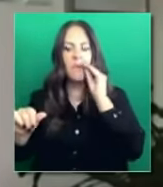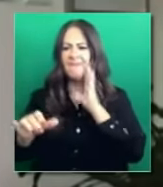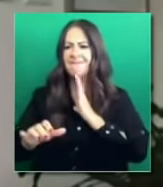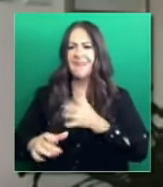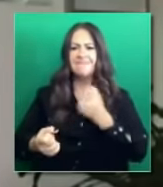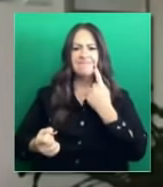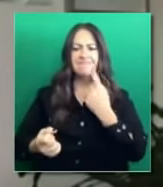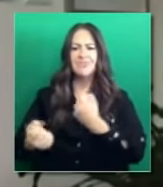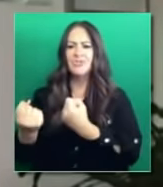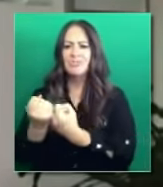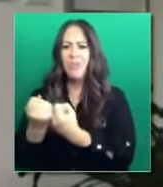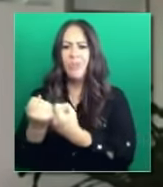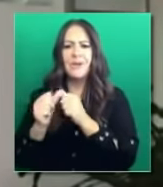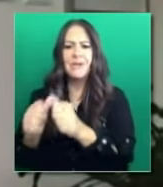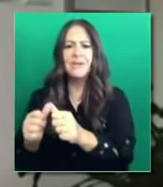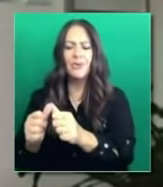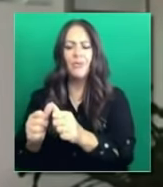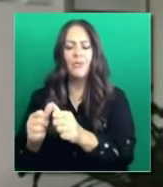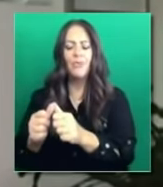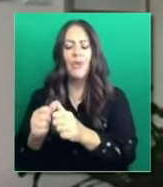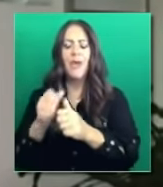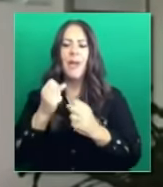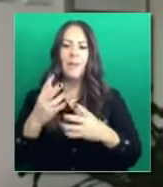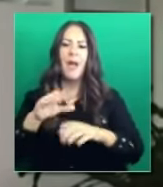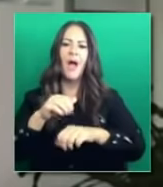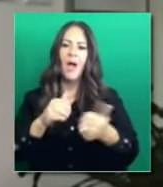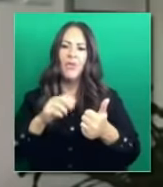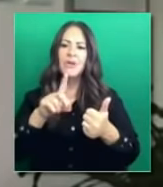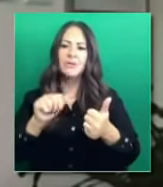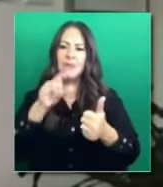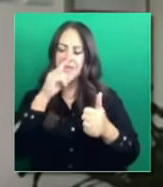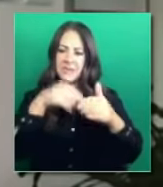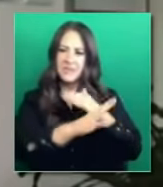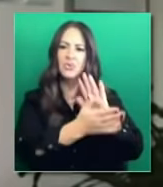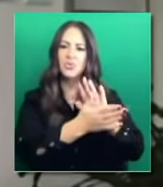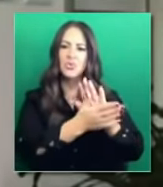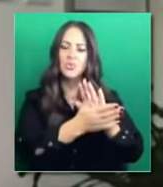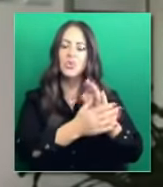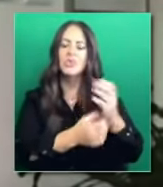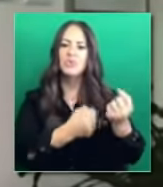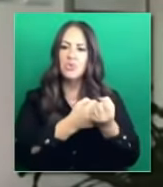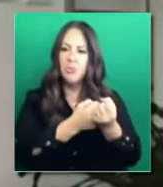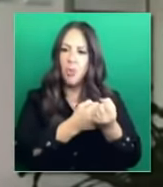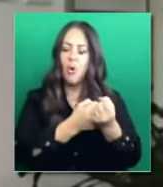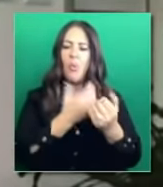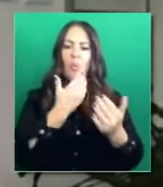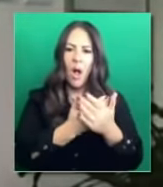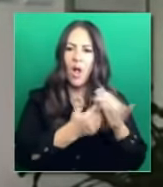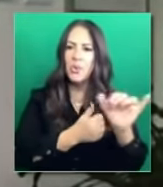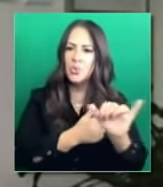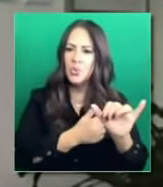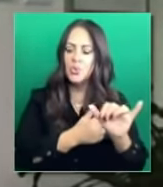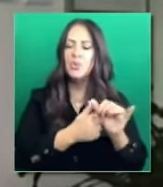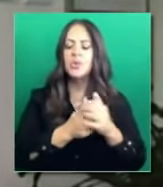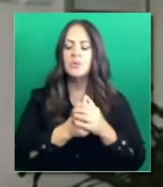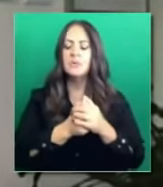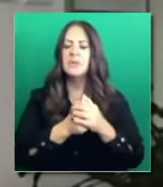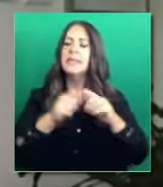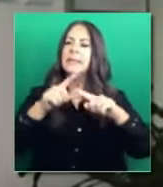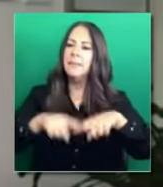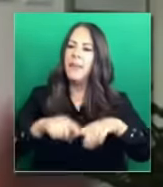school safely and being well supported by staff and by